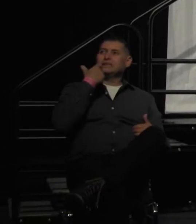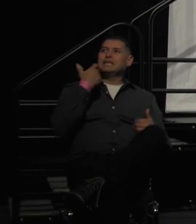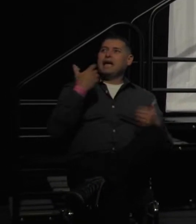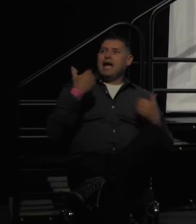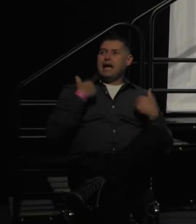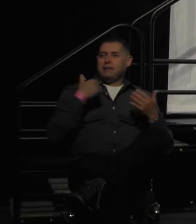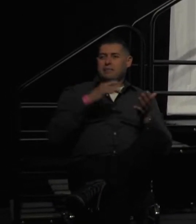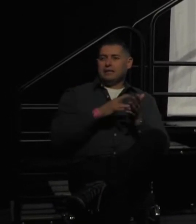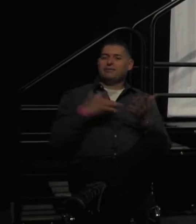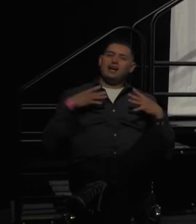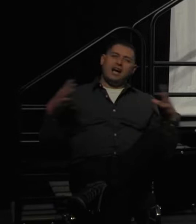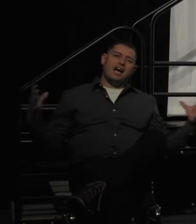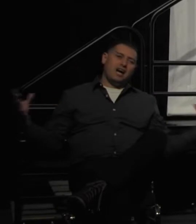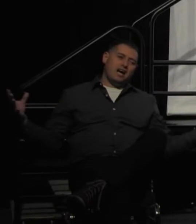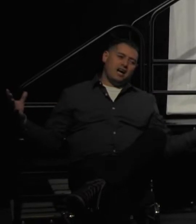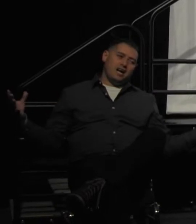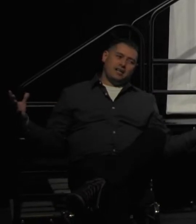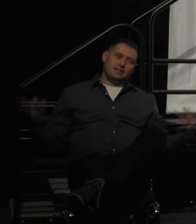medication, so we're fine.